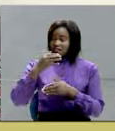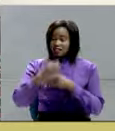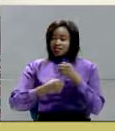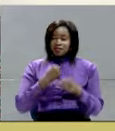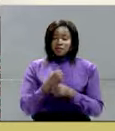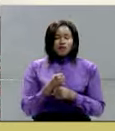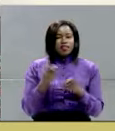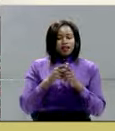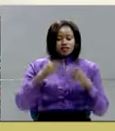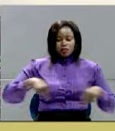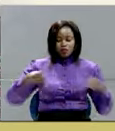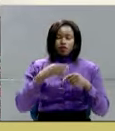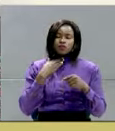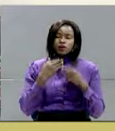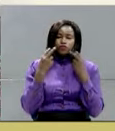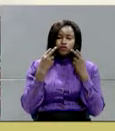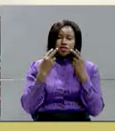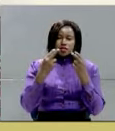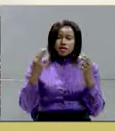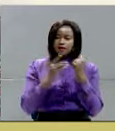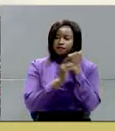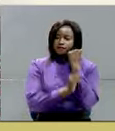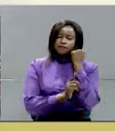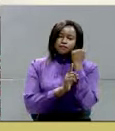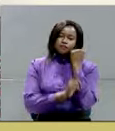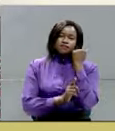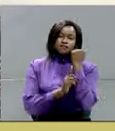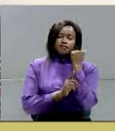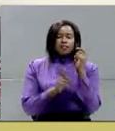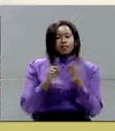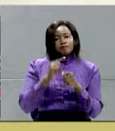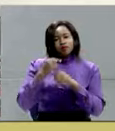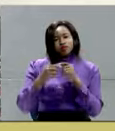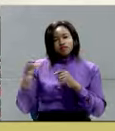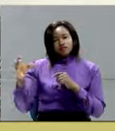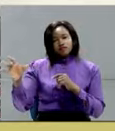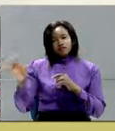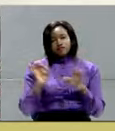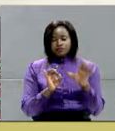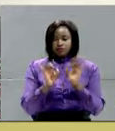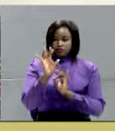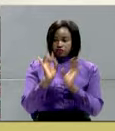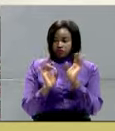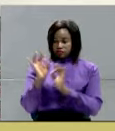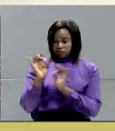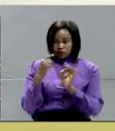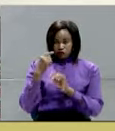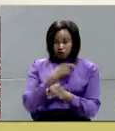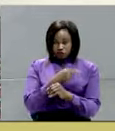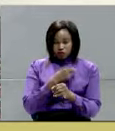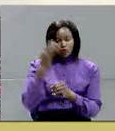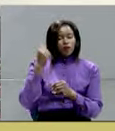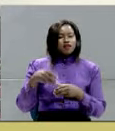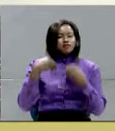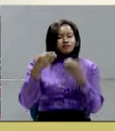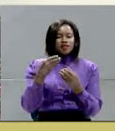calendar year, we want to see the districts recruit for those facilities because we have provided